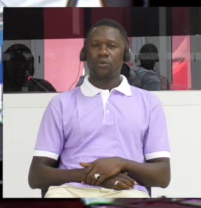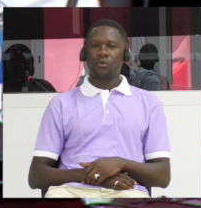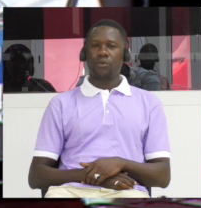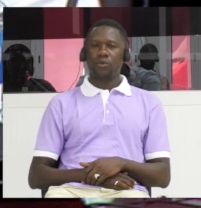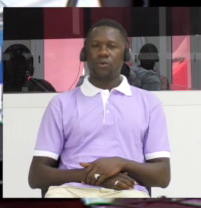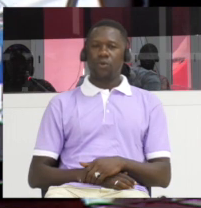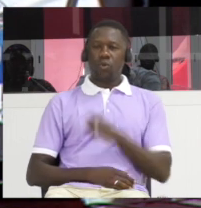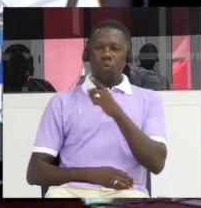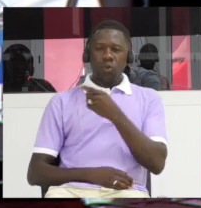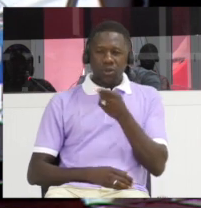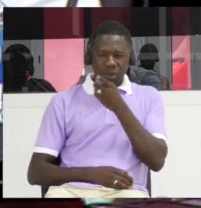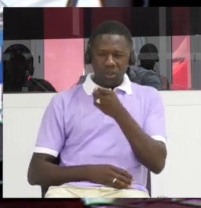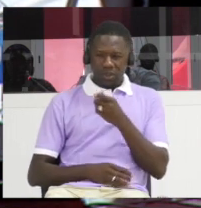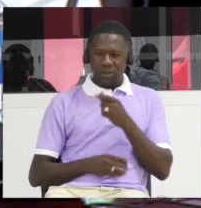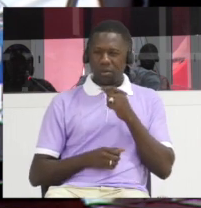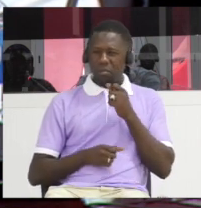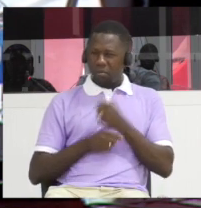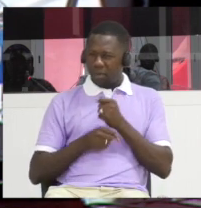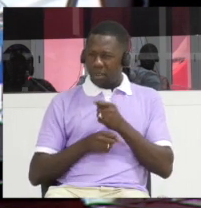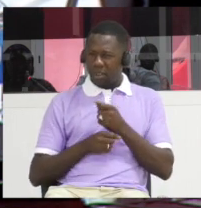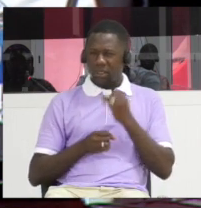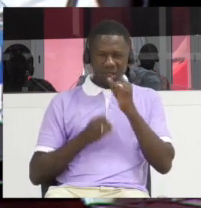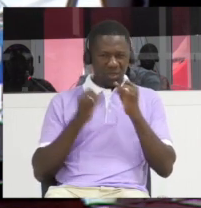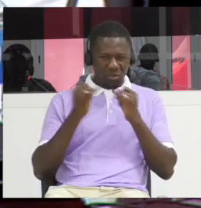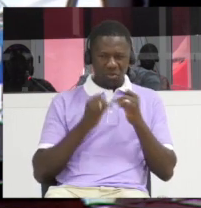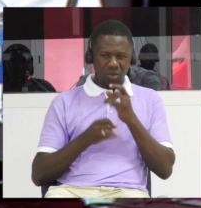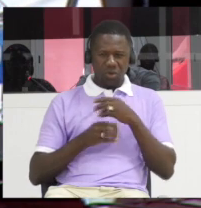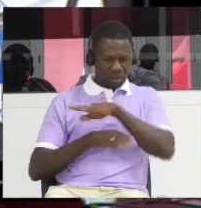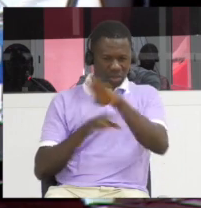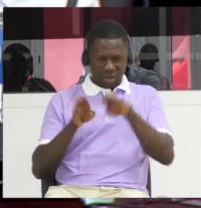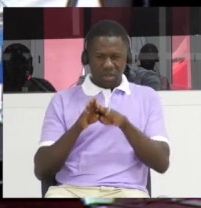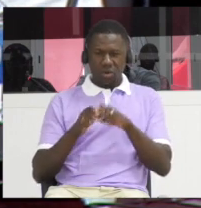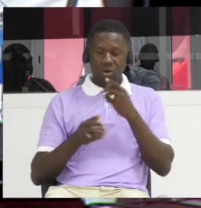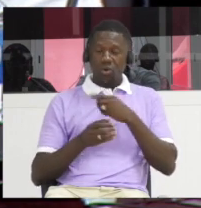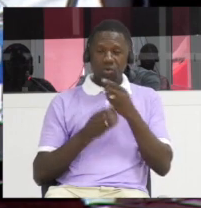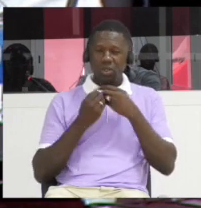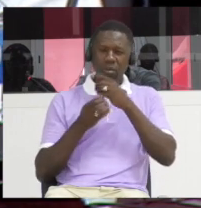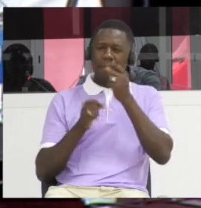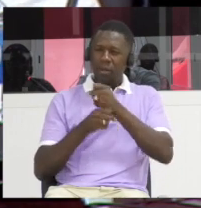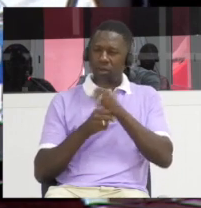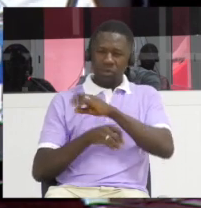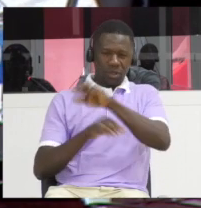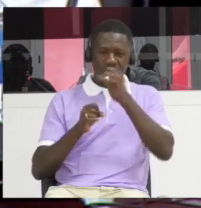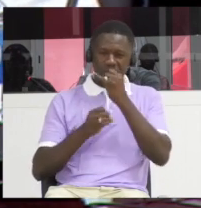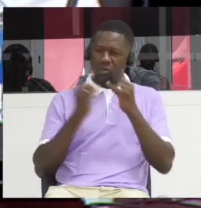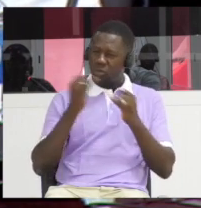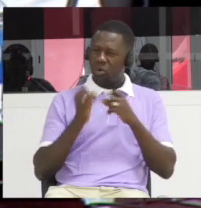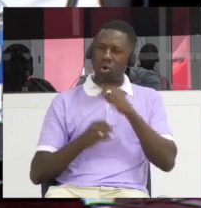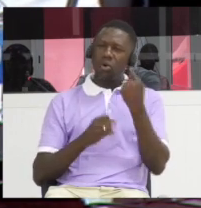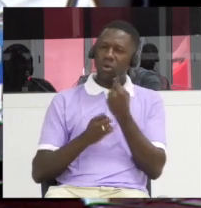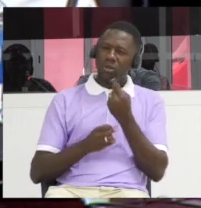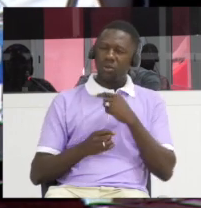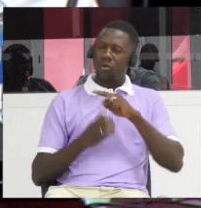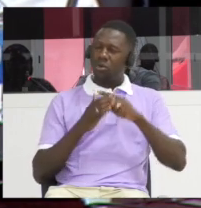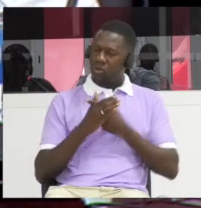made an issue on the ground as things were operating? Was it really made into an issue, or it was just